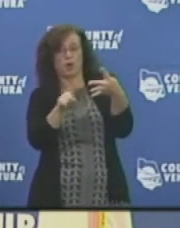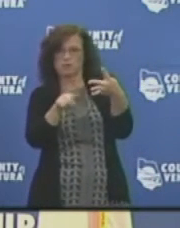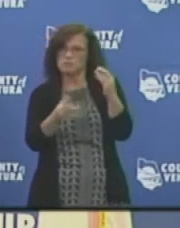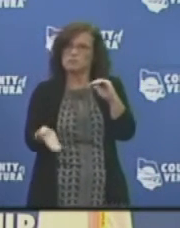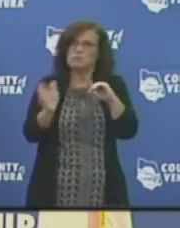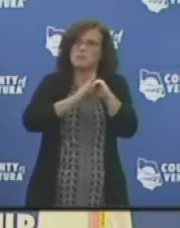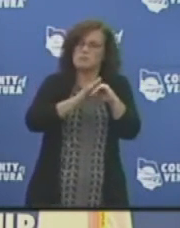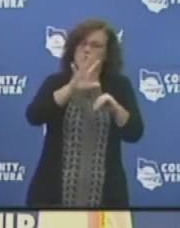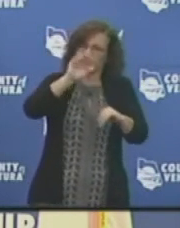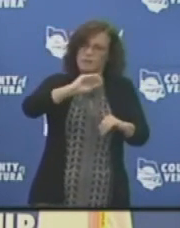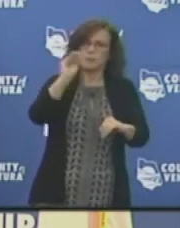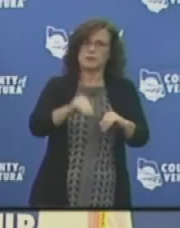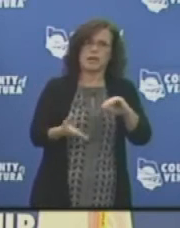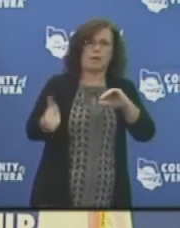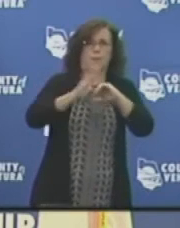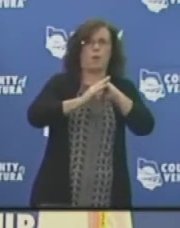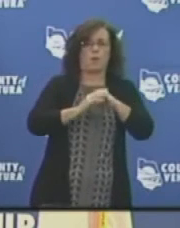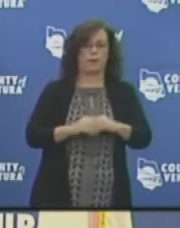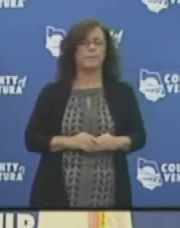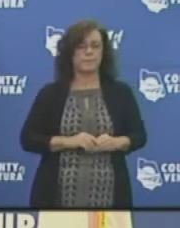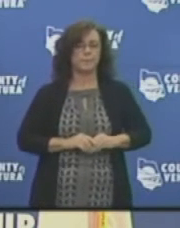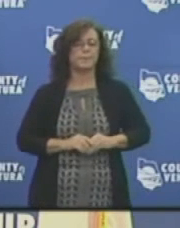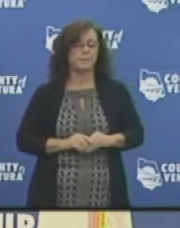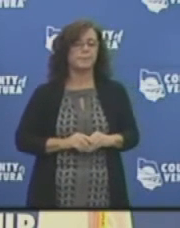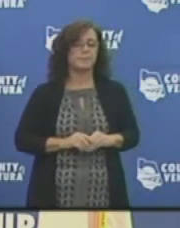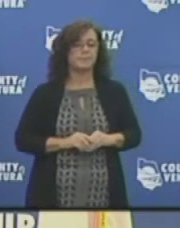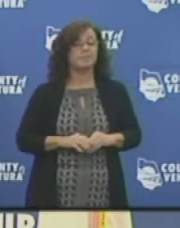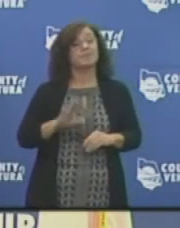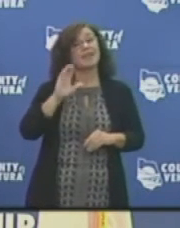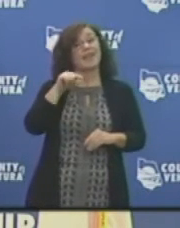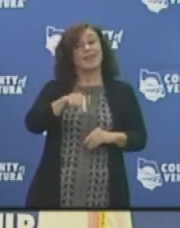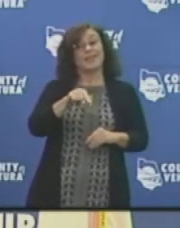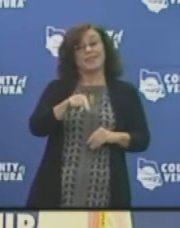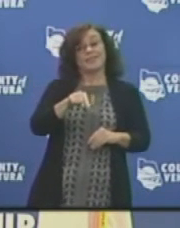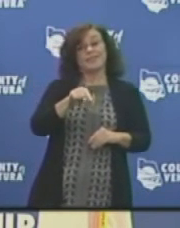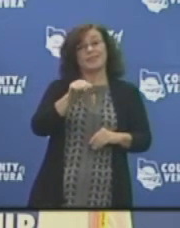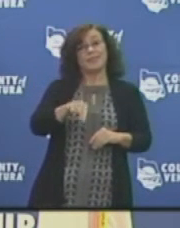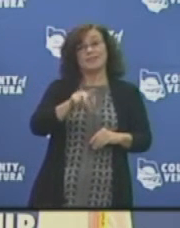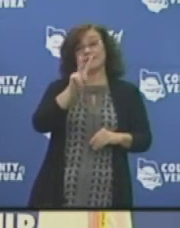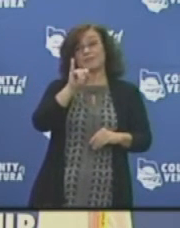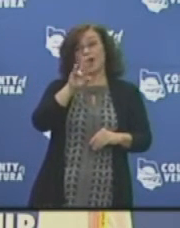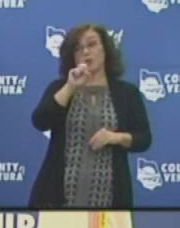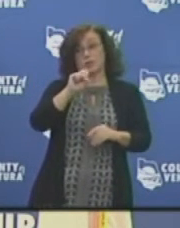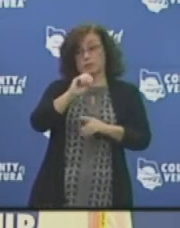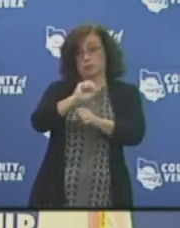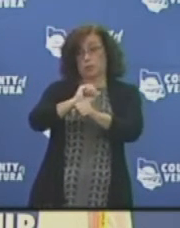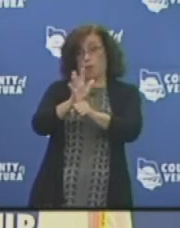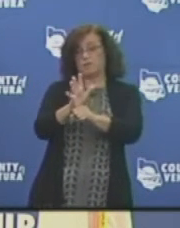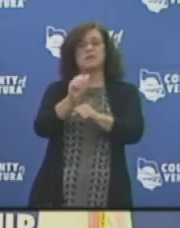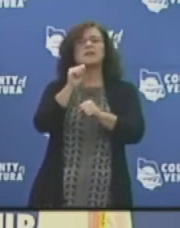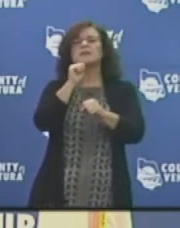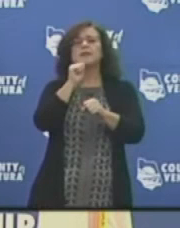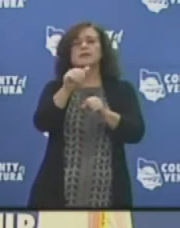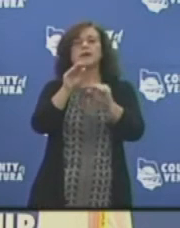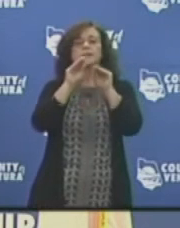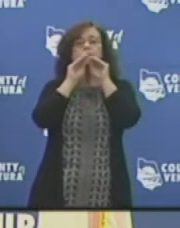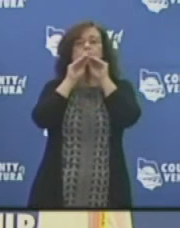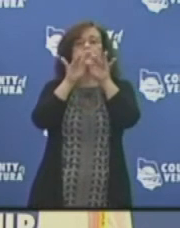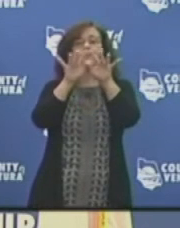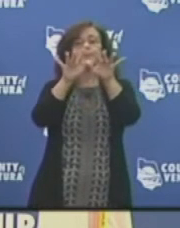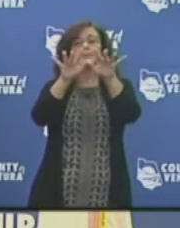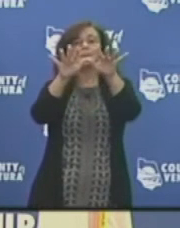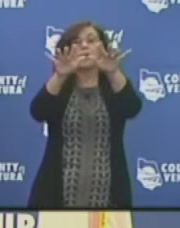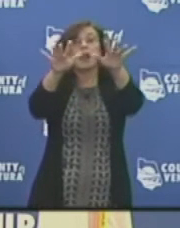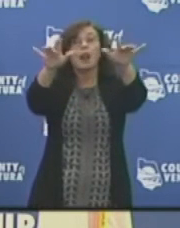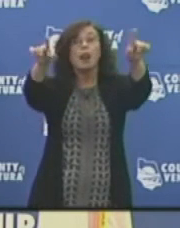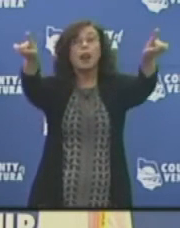Physical distancing, we know this virus doesn't travel long distances in the air, so physical distancing, mask